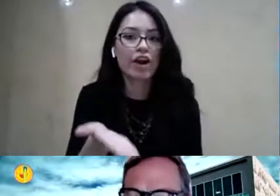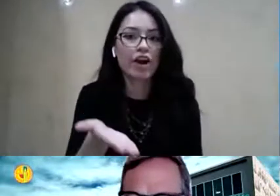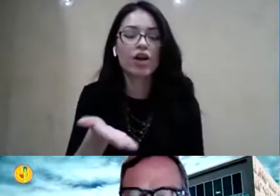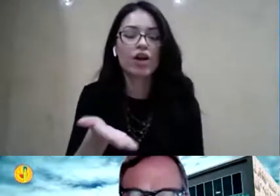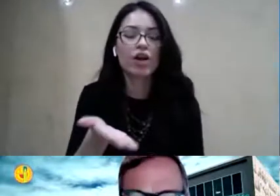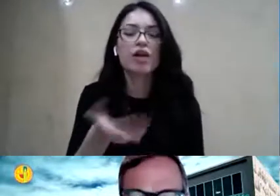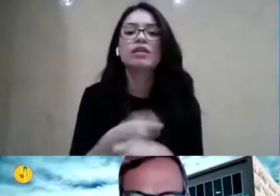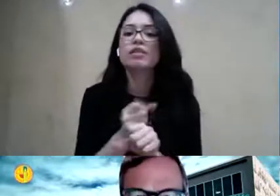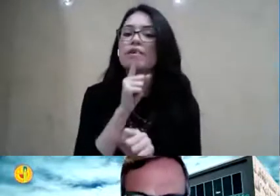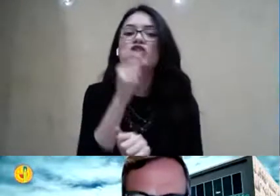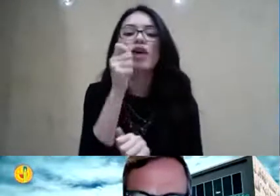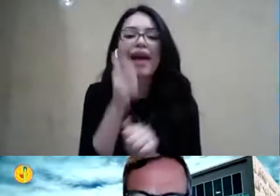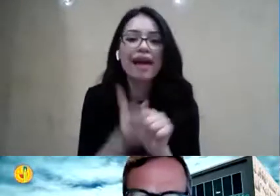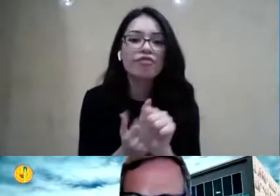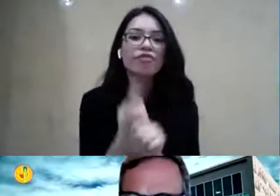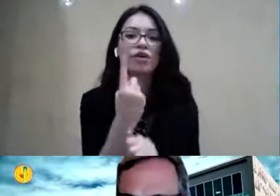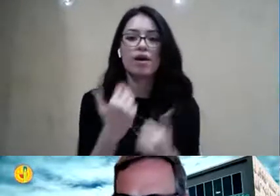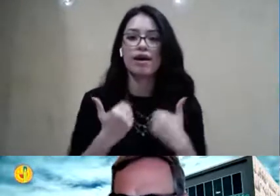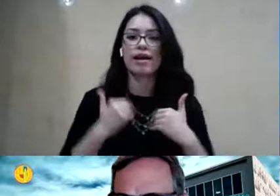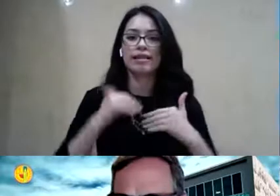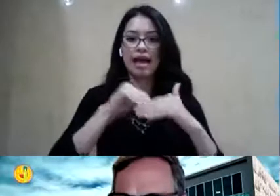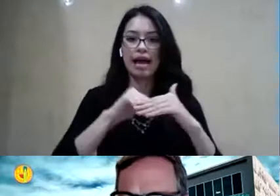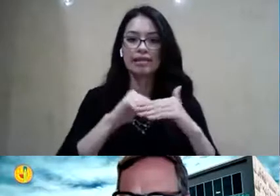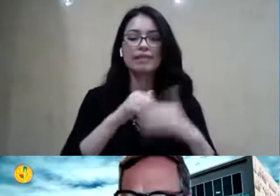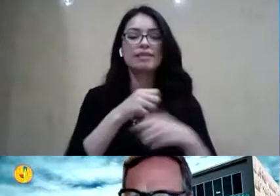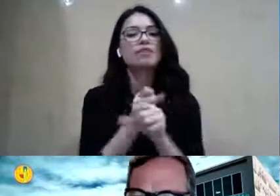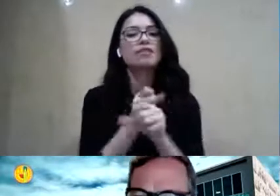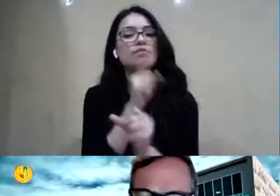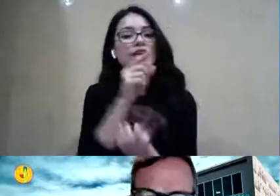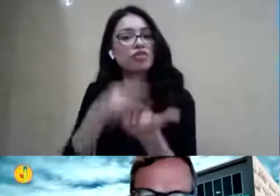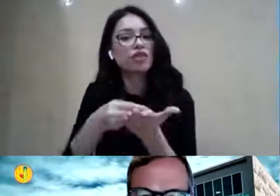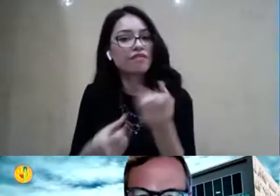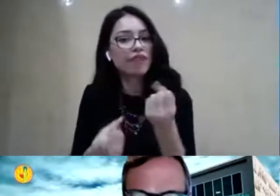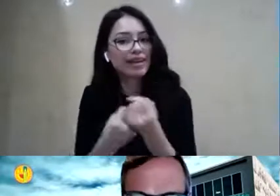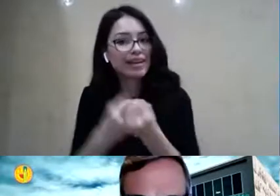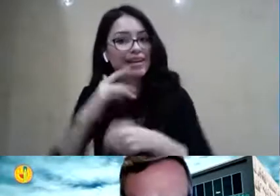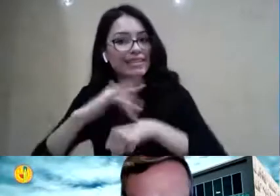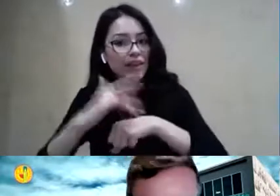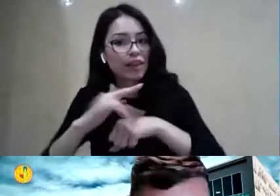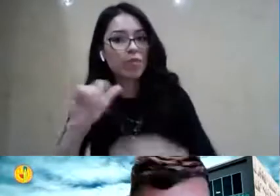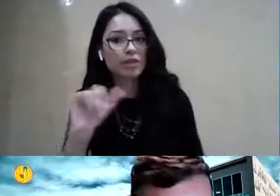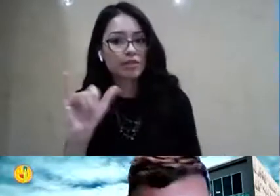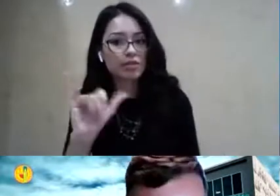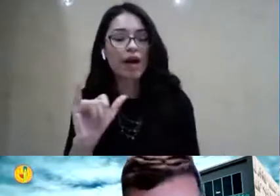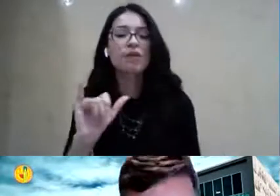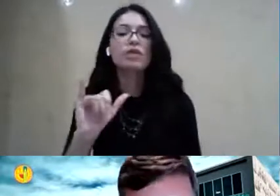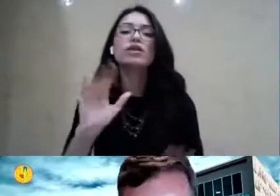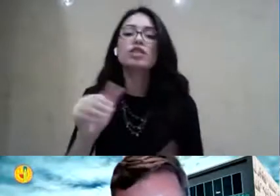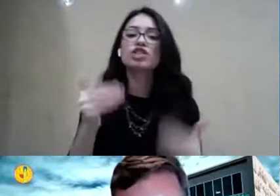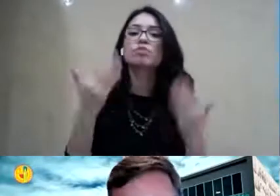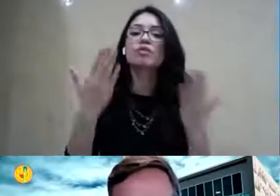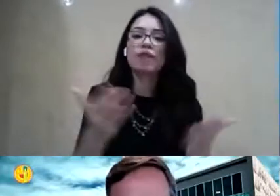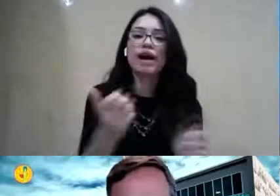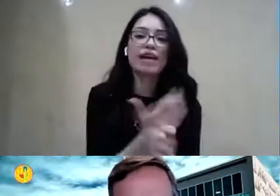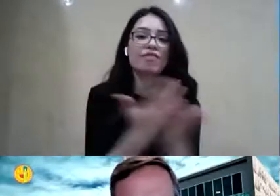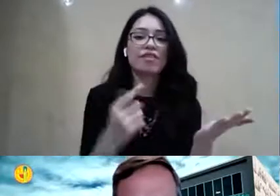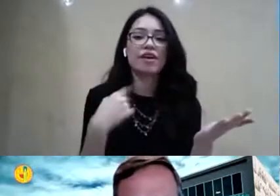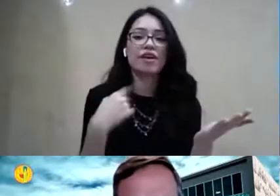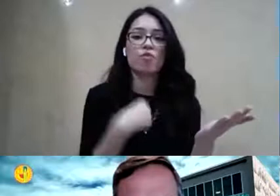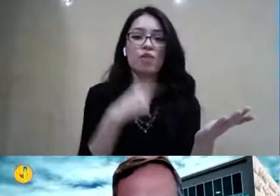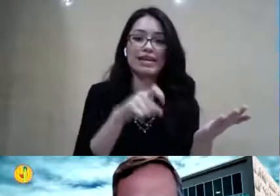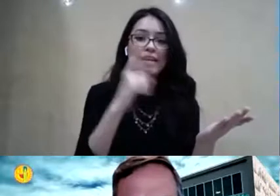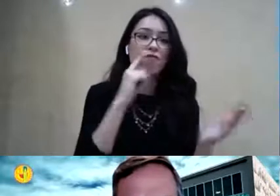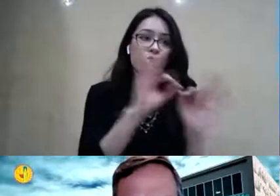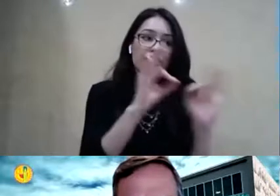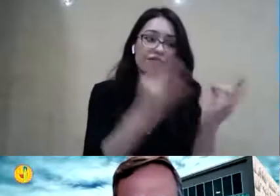sure the funding is there so that it's not coming from a school budget to be able to provide it to a family for free who may need that. So